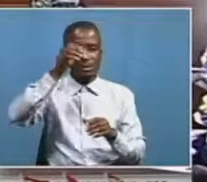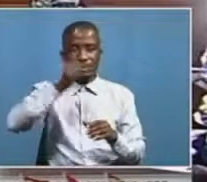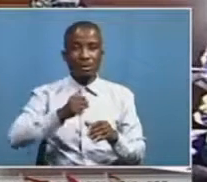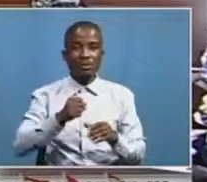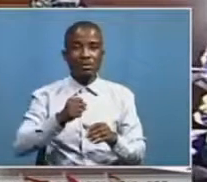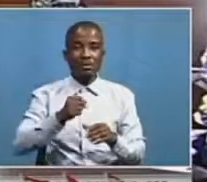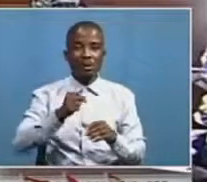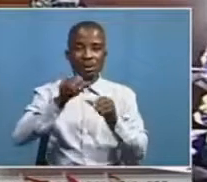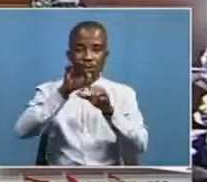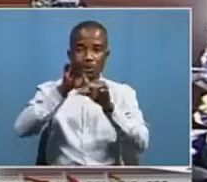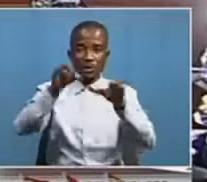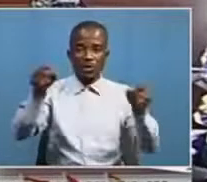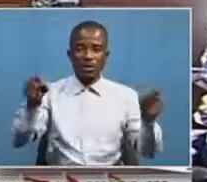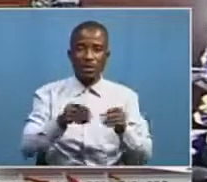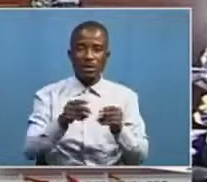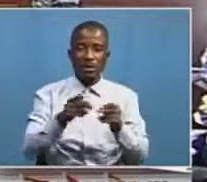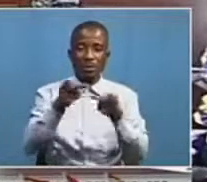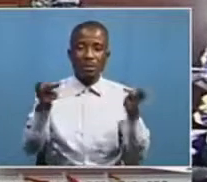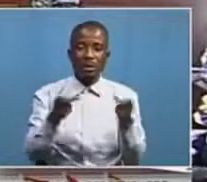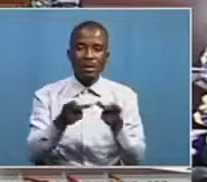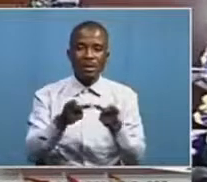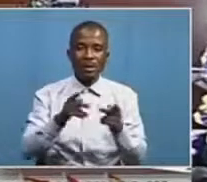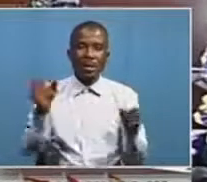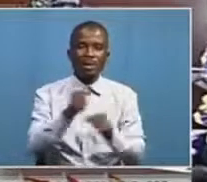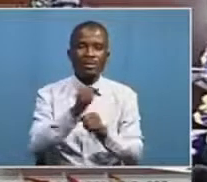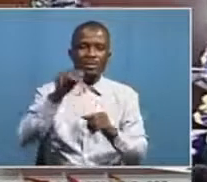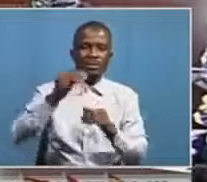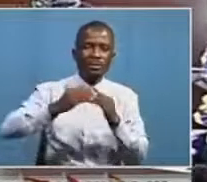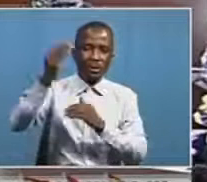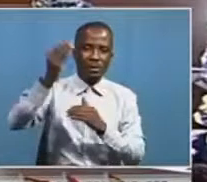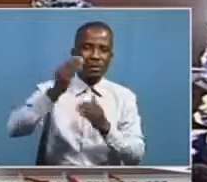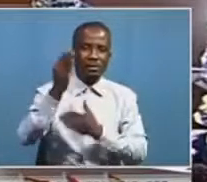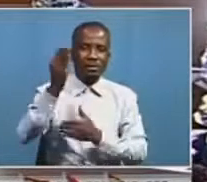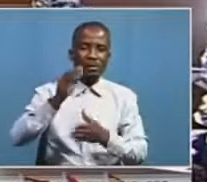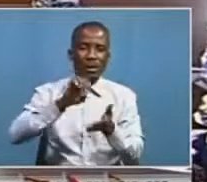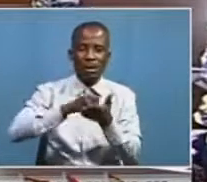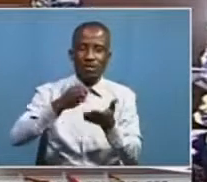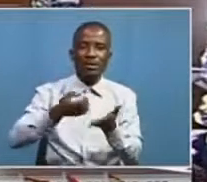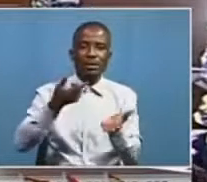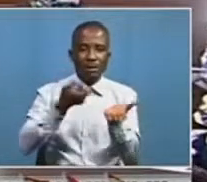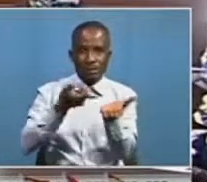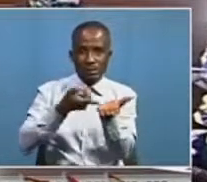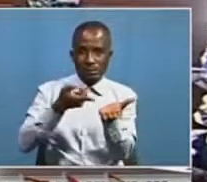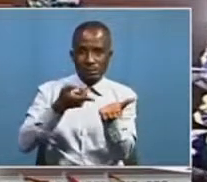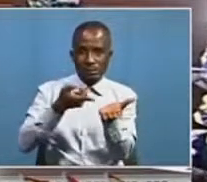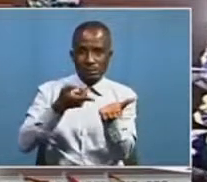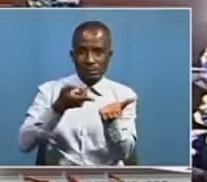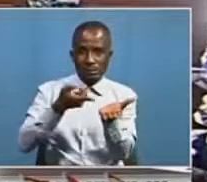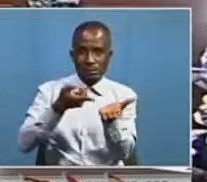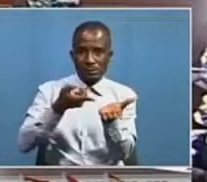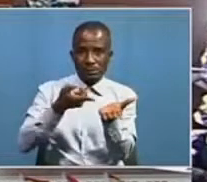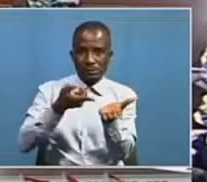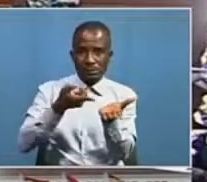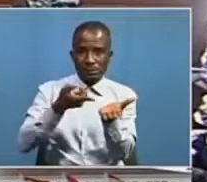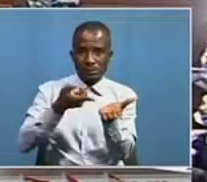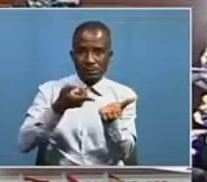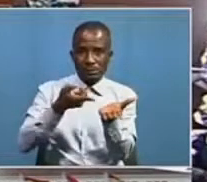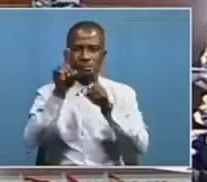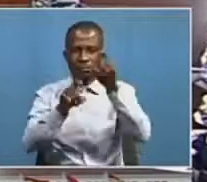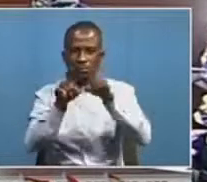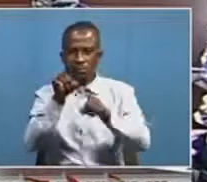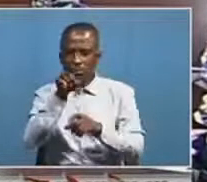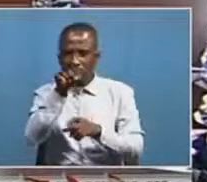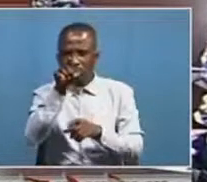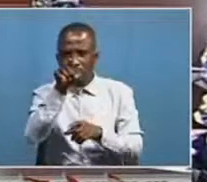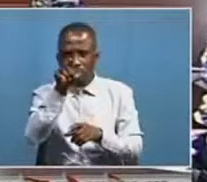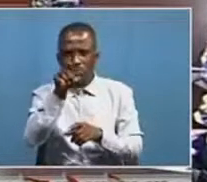threshold of more than 50% of the valid votes cast. The evidence on record adduced through the cross-examination of PW1,